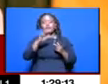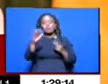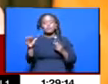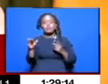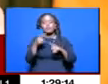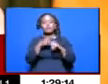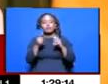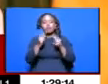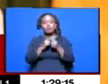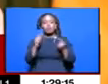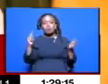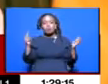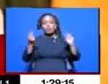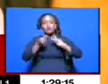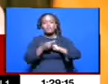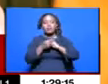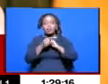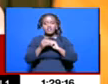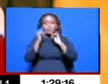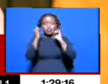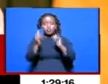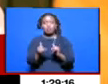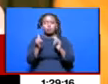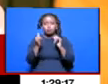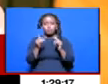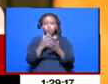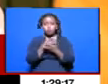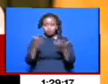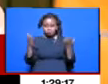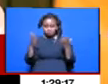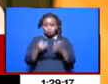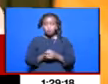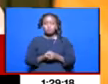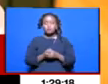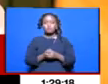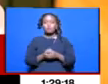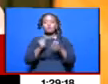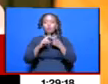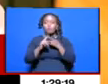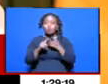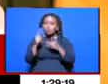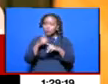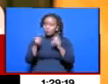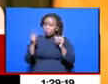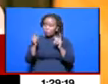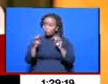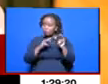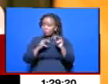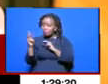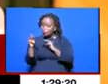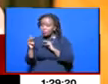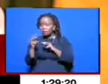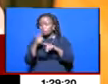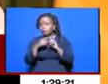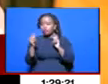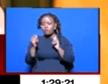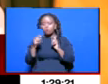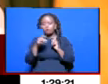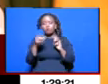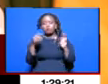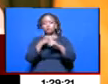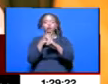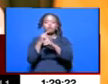reversing the new equilibrium, from taking them from the paradigm shift to which they had